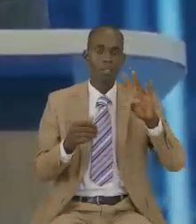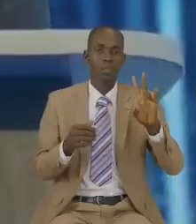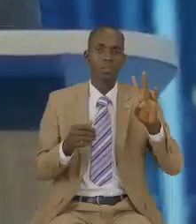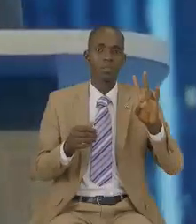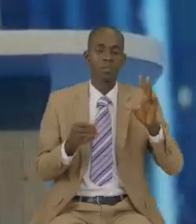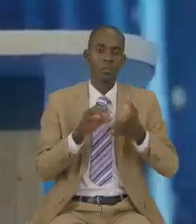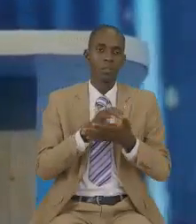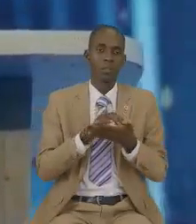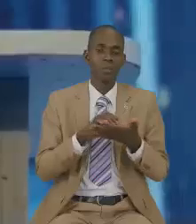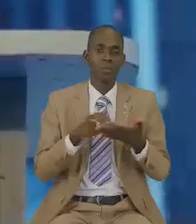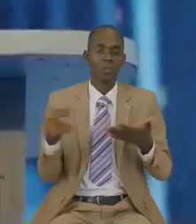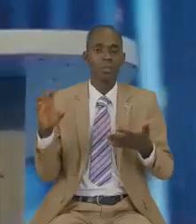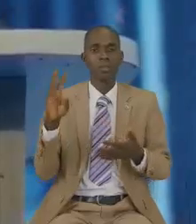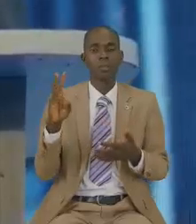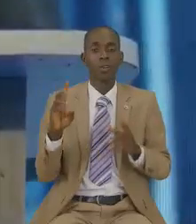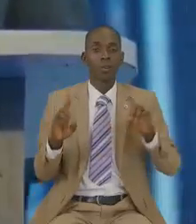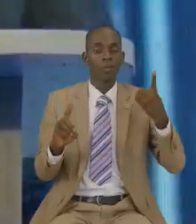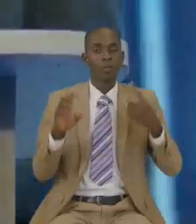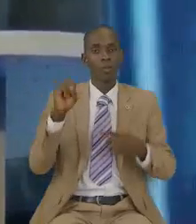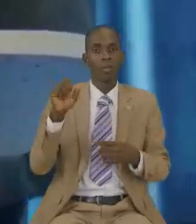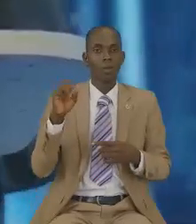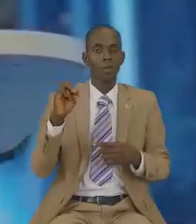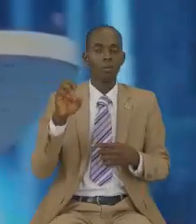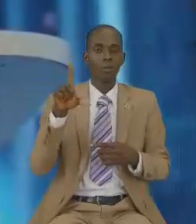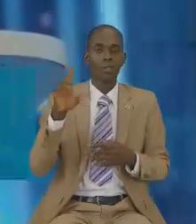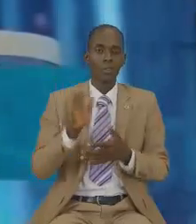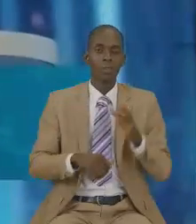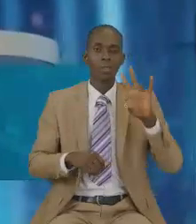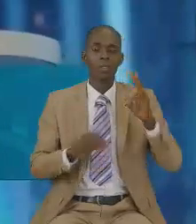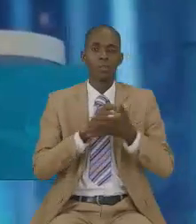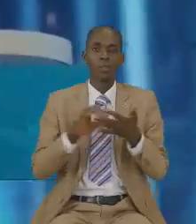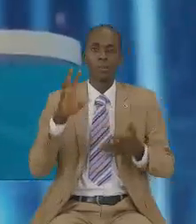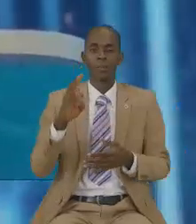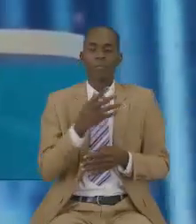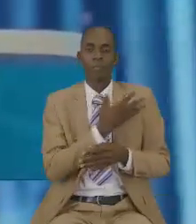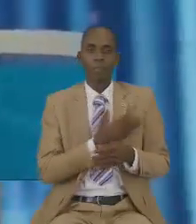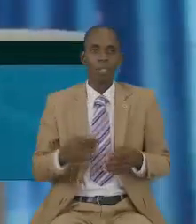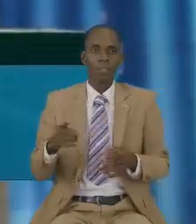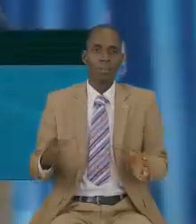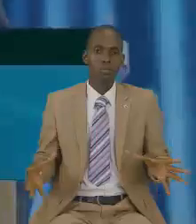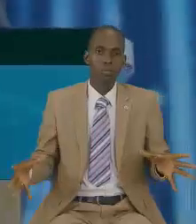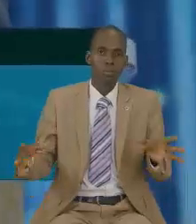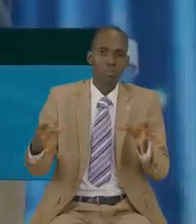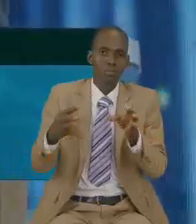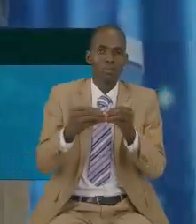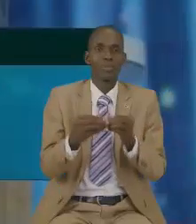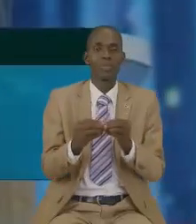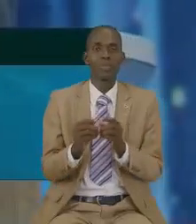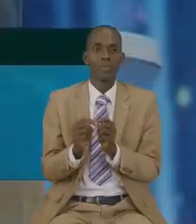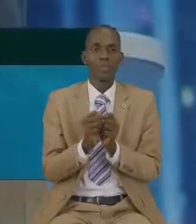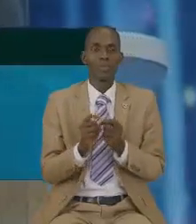And I'm reading from verse 6. 1 Samuel chapter 7, verse 6. And he gathered together to